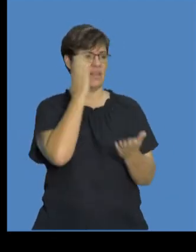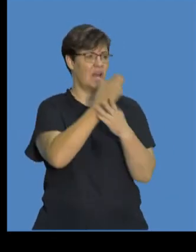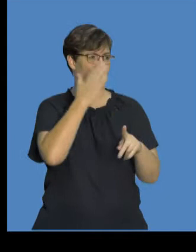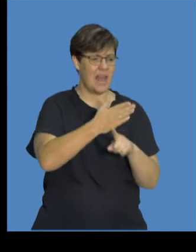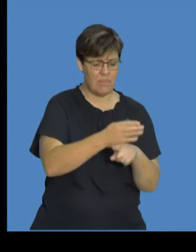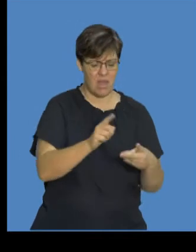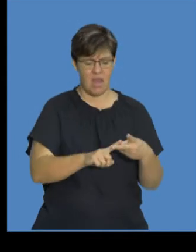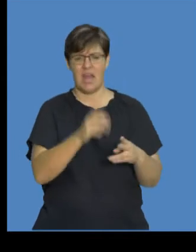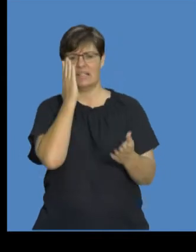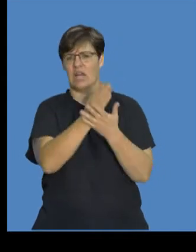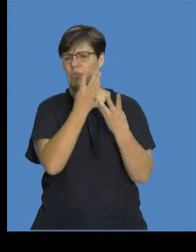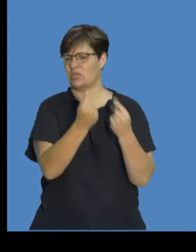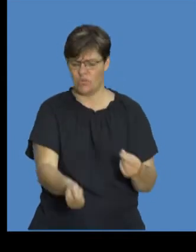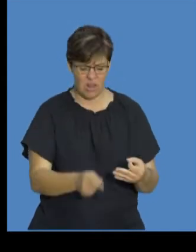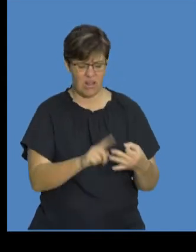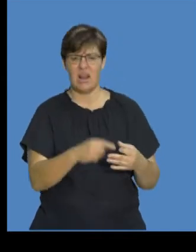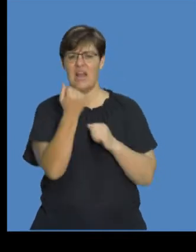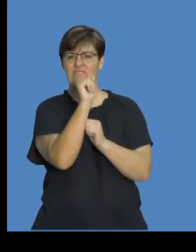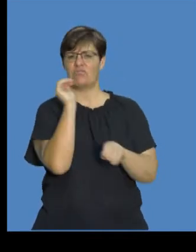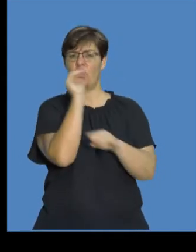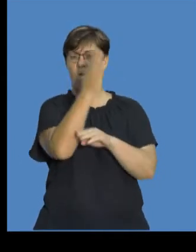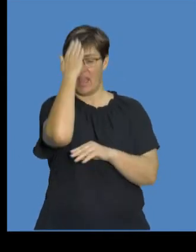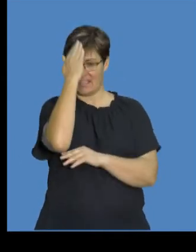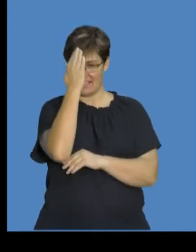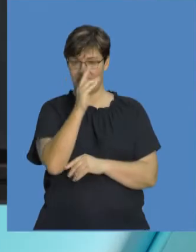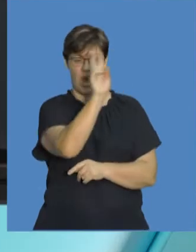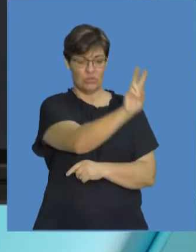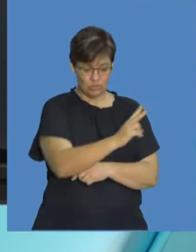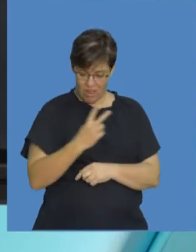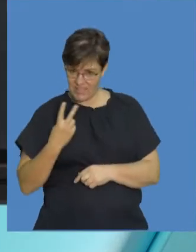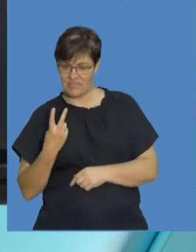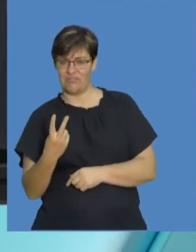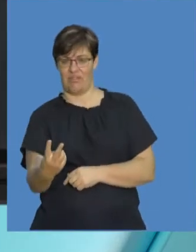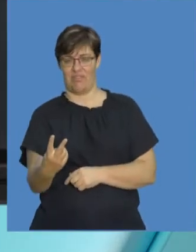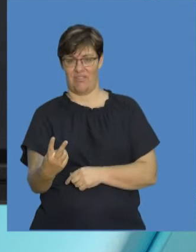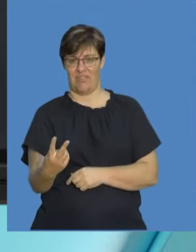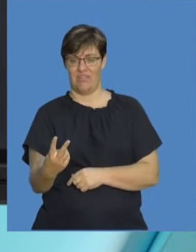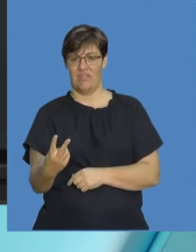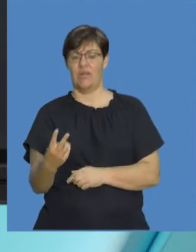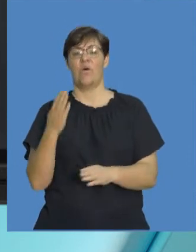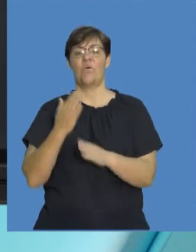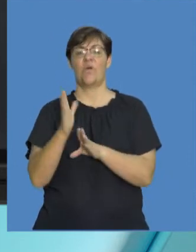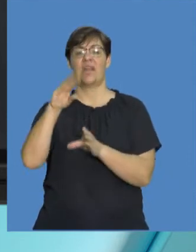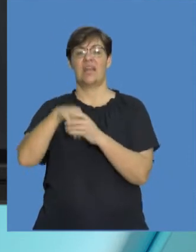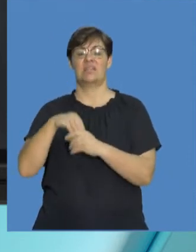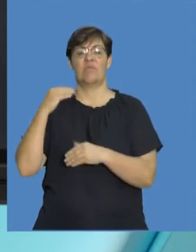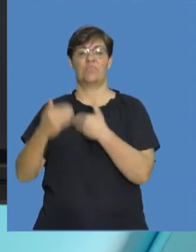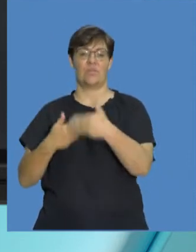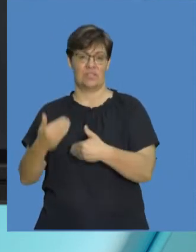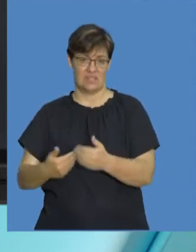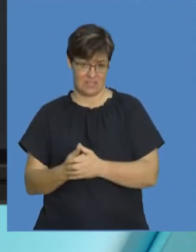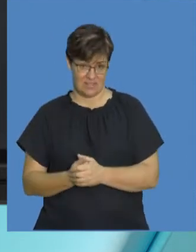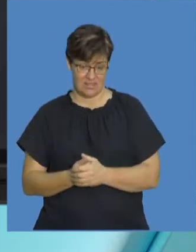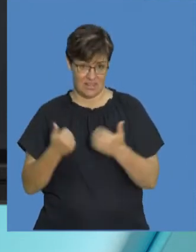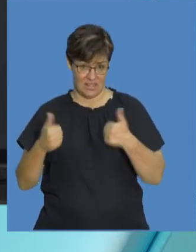direct labor, your direct material, and your factory overheads are transferred into your work